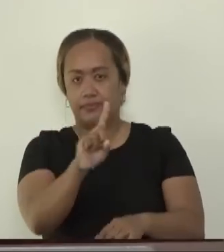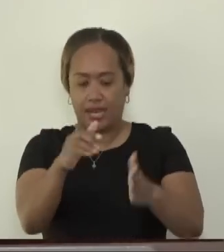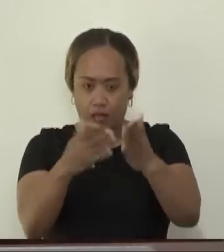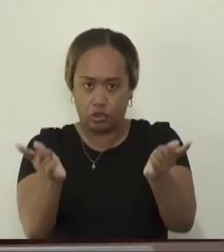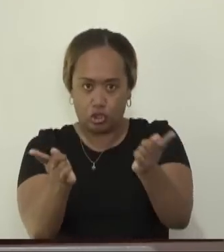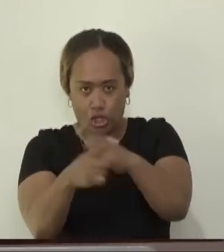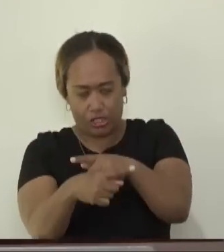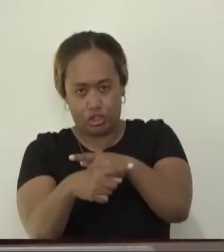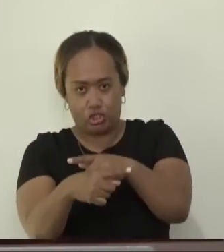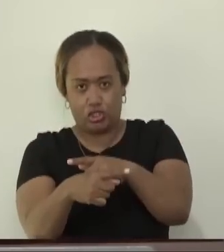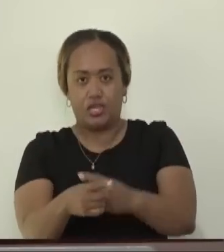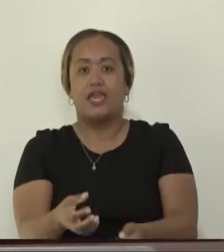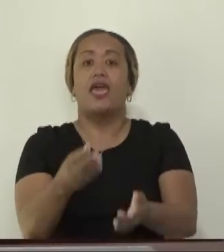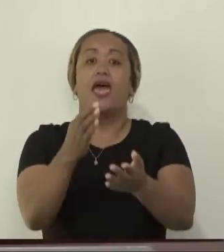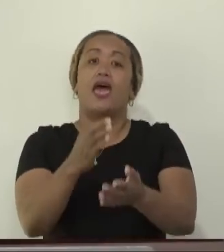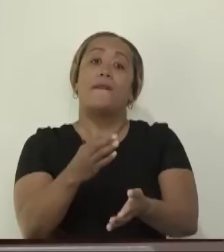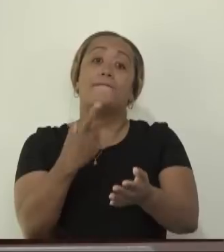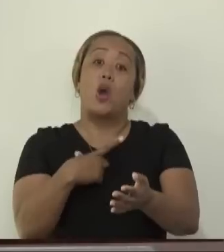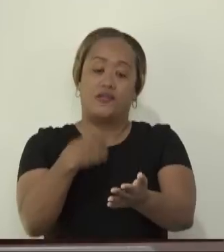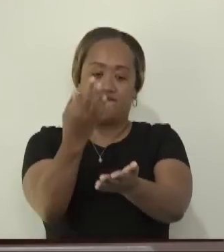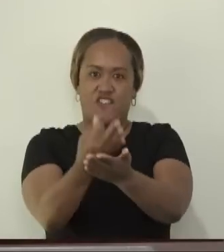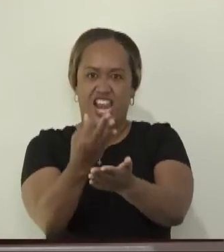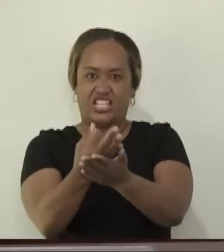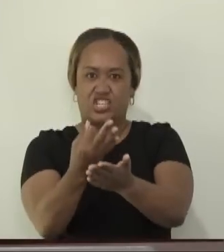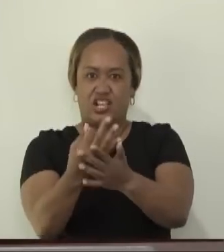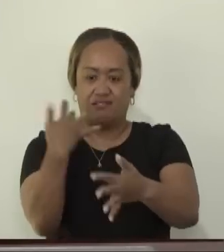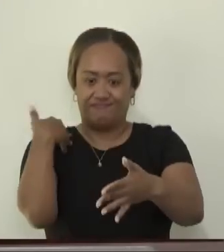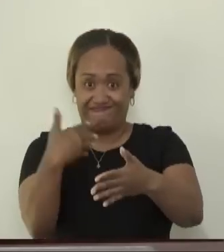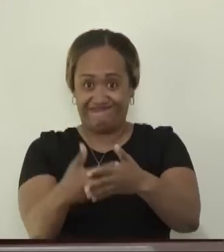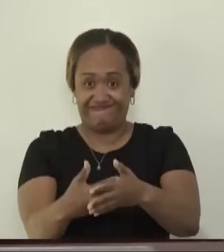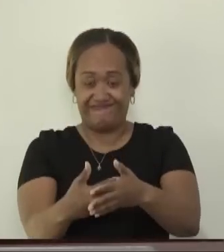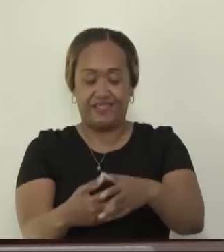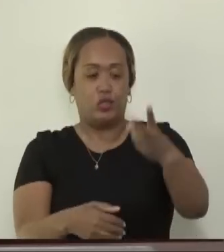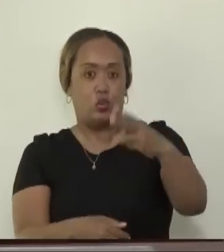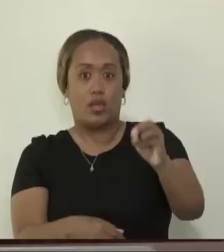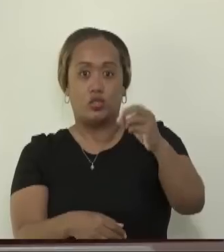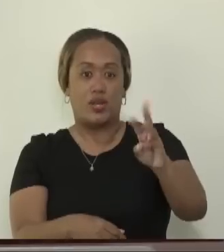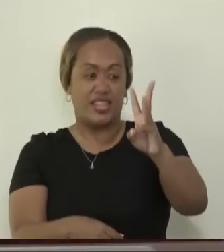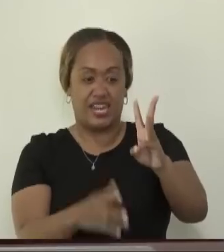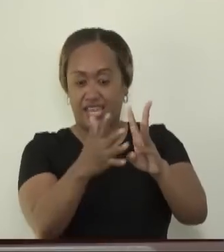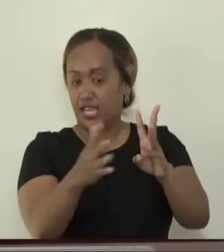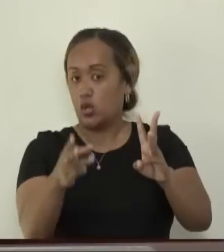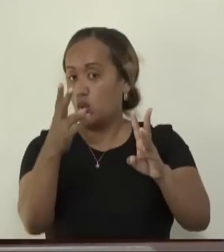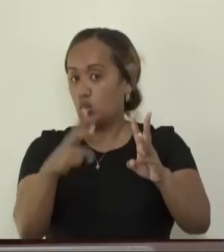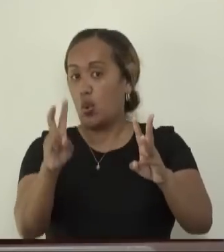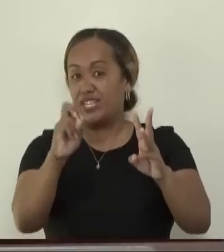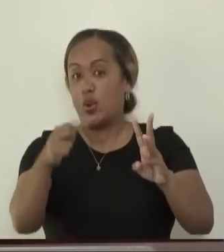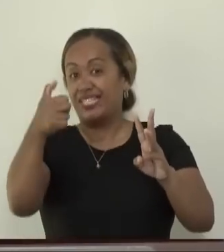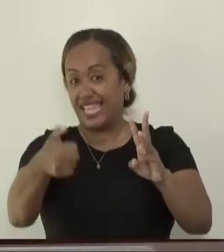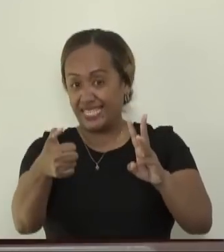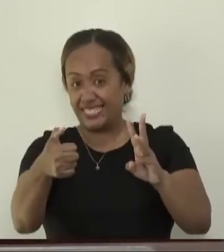the fiscal strategy covering the period financial year 2023 to